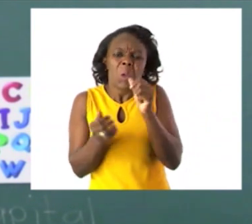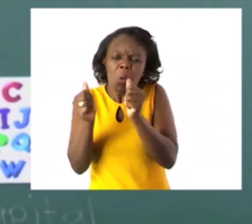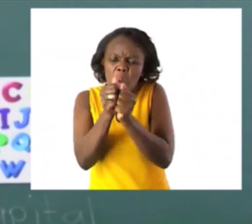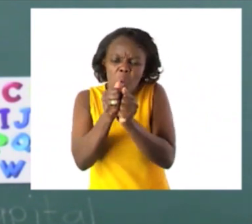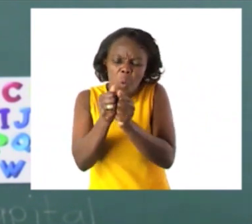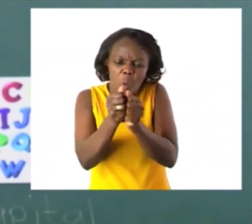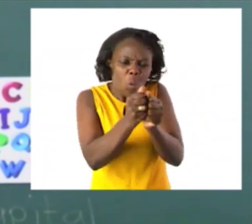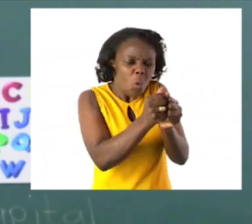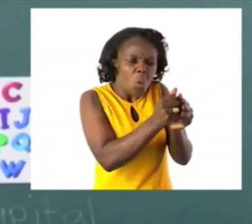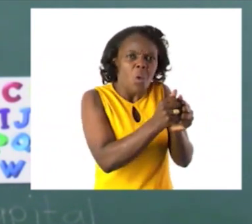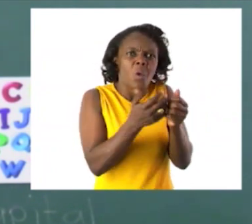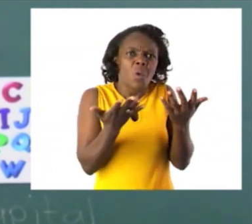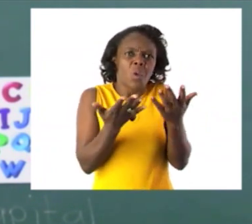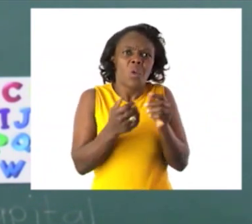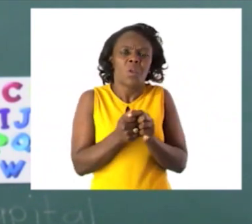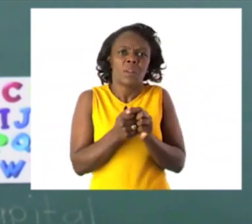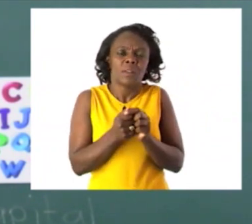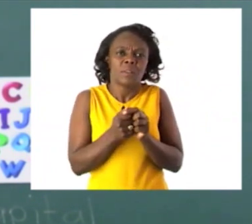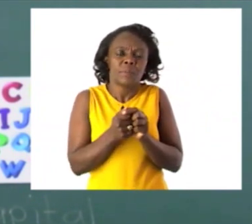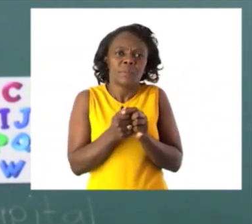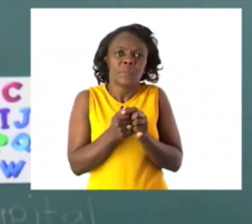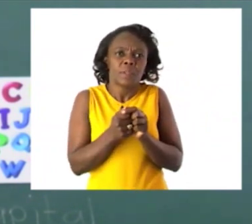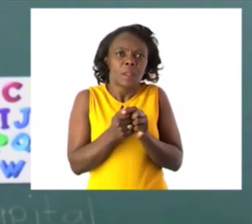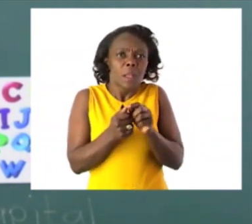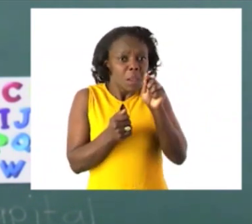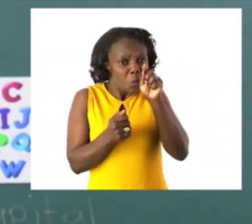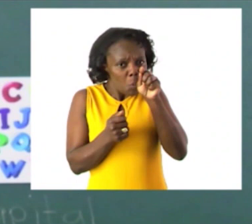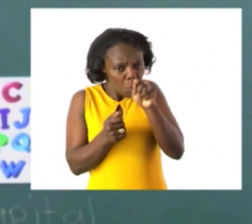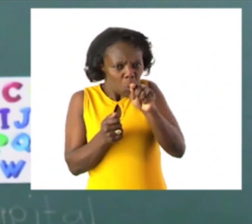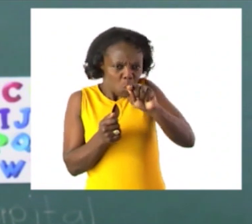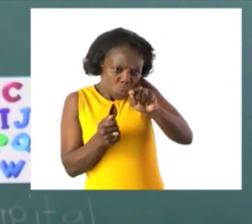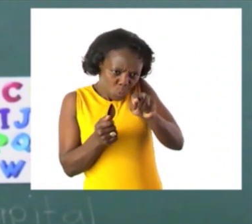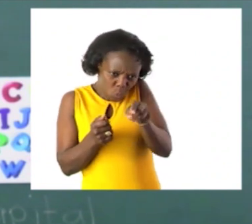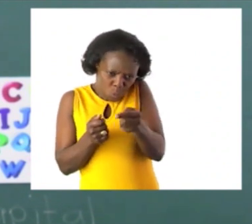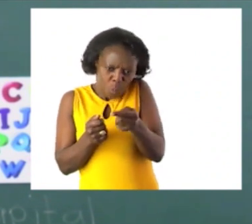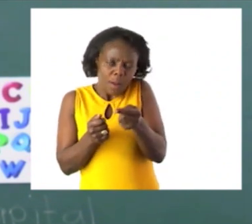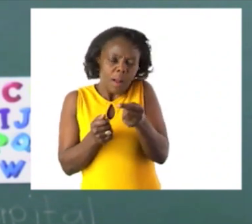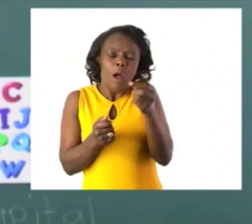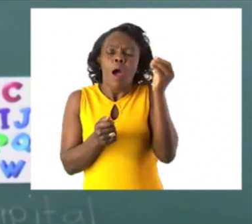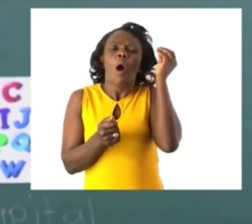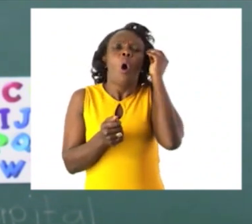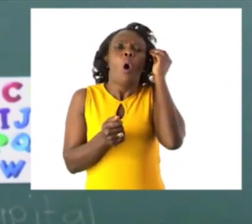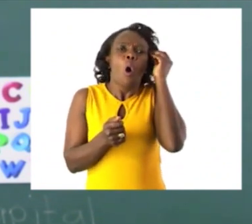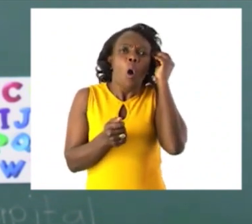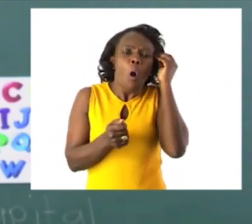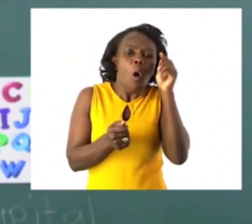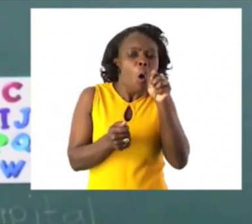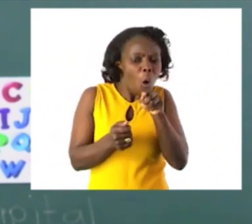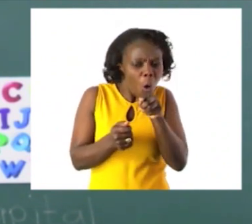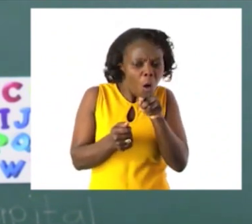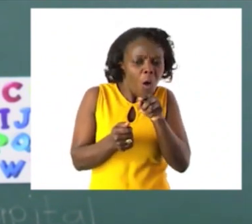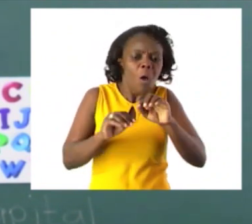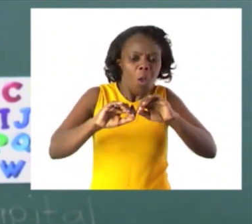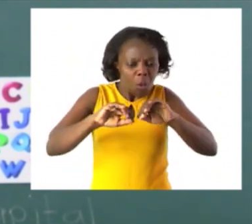things are different. But as soon as I put my commas in between, then someone who reads will know that, oh, this one